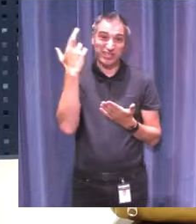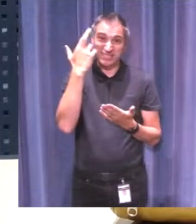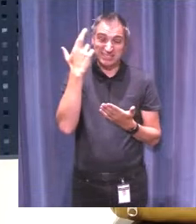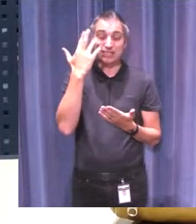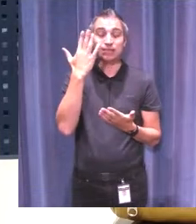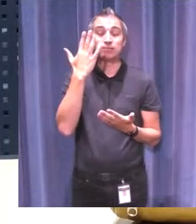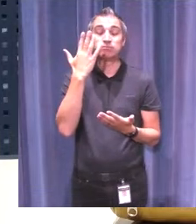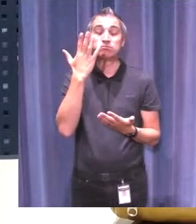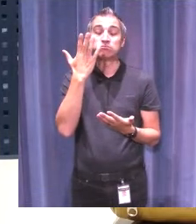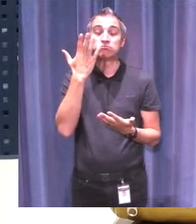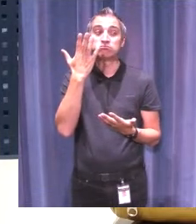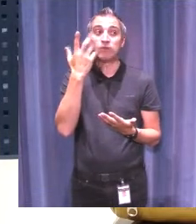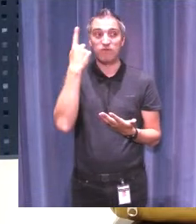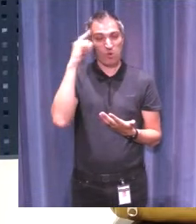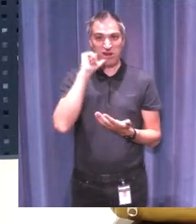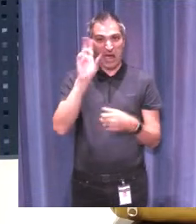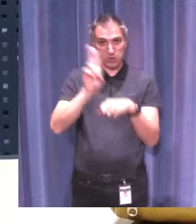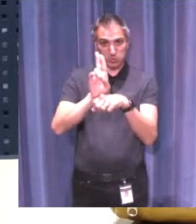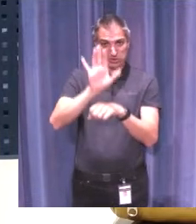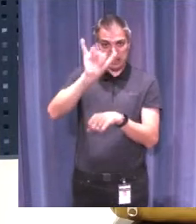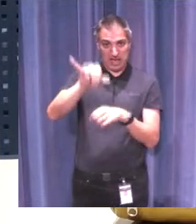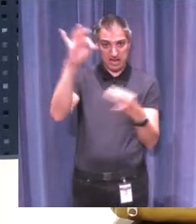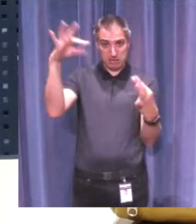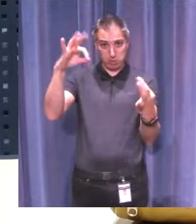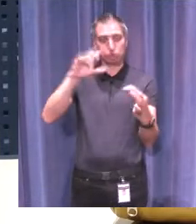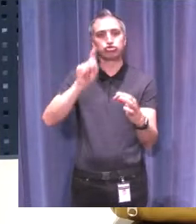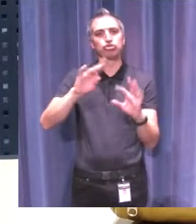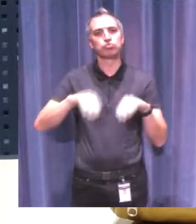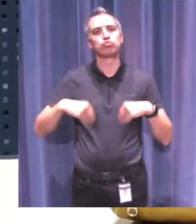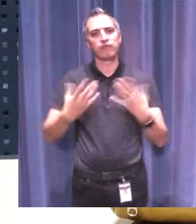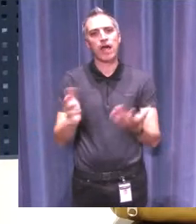that input should also be provided.